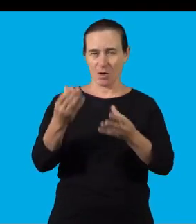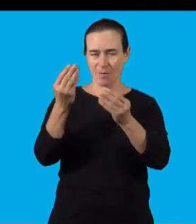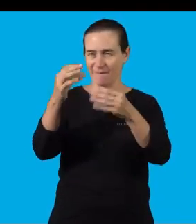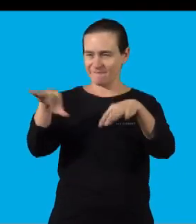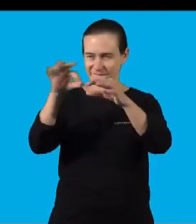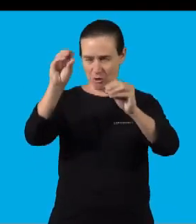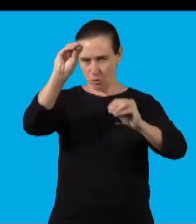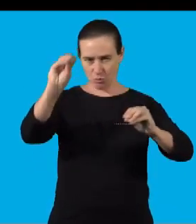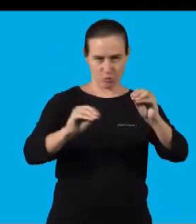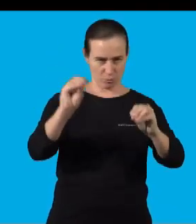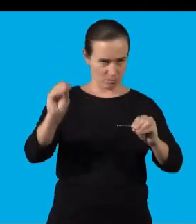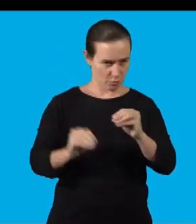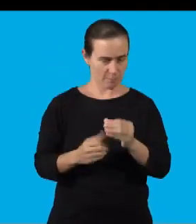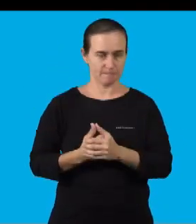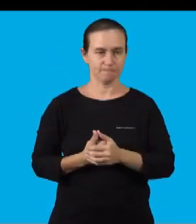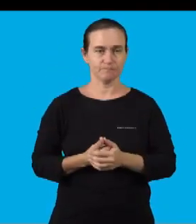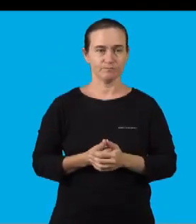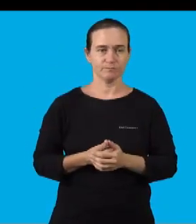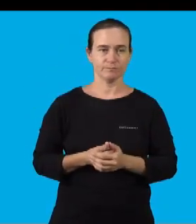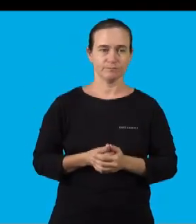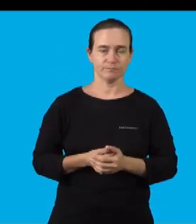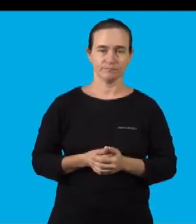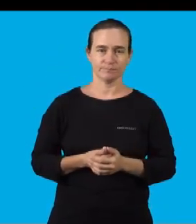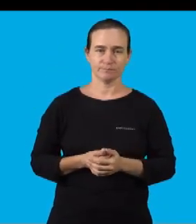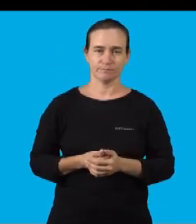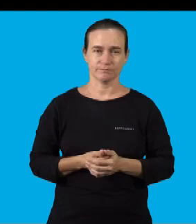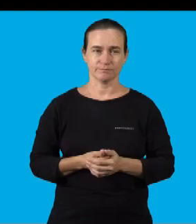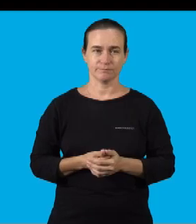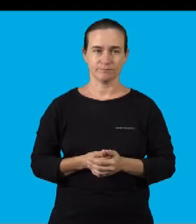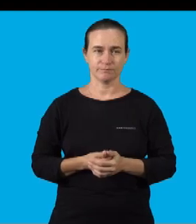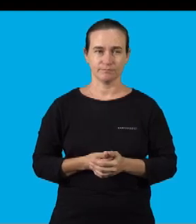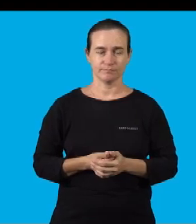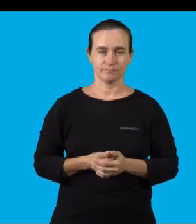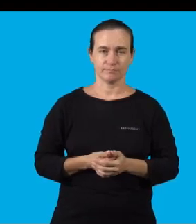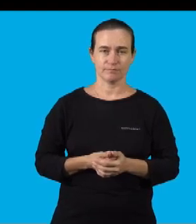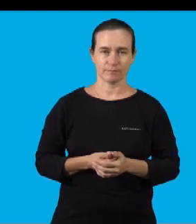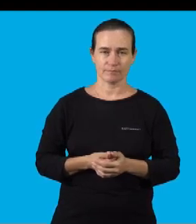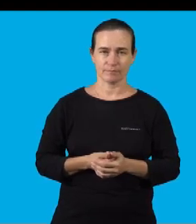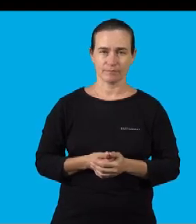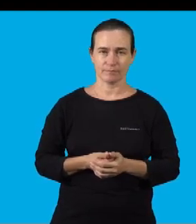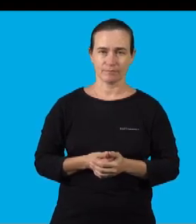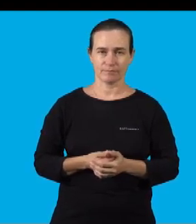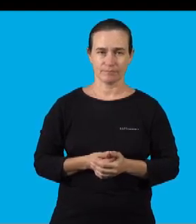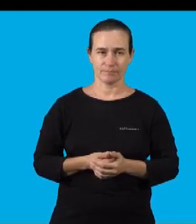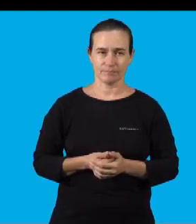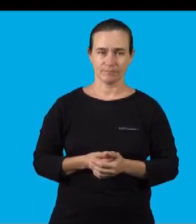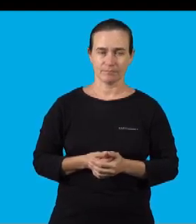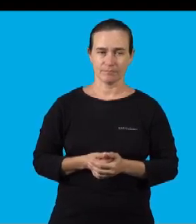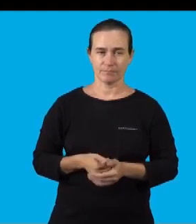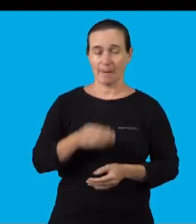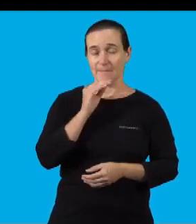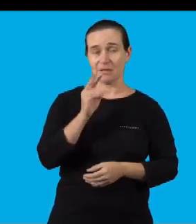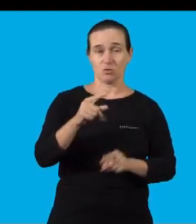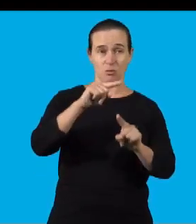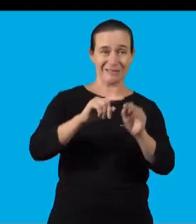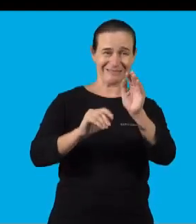substitute these values here in the numerators, we can see that the first term is a 2, and that we are going to add